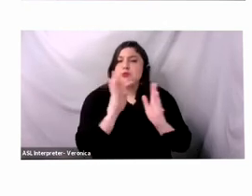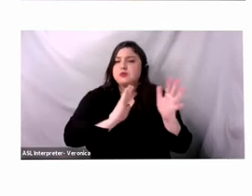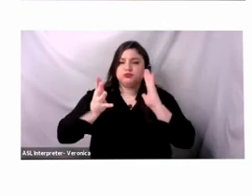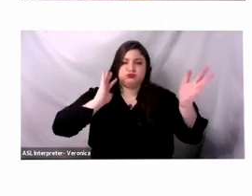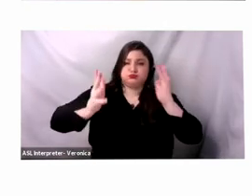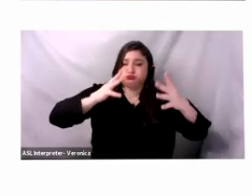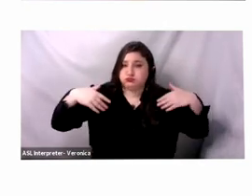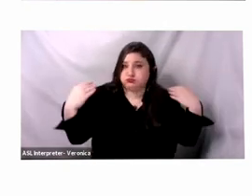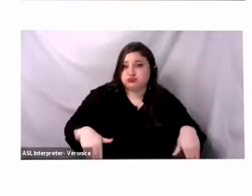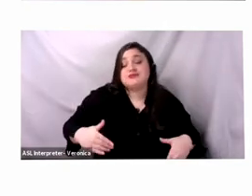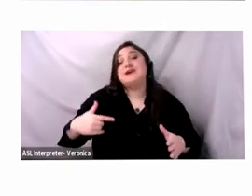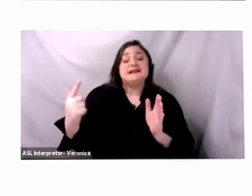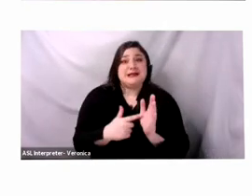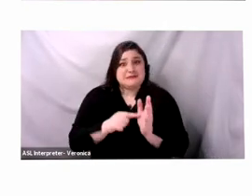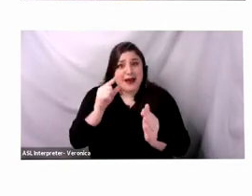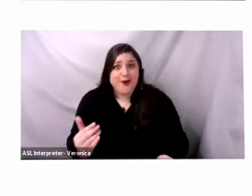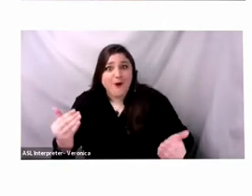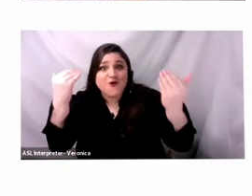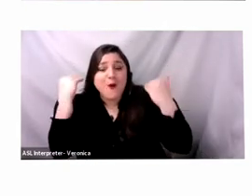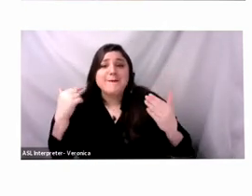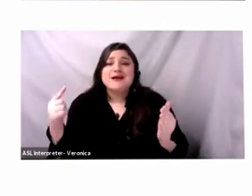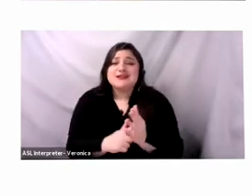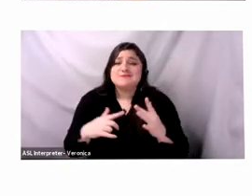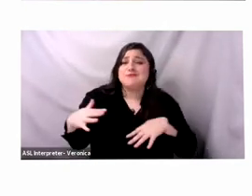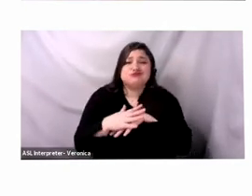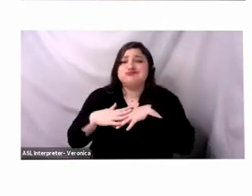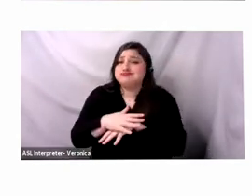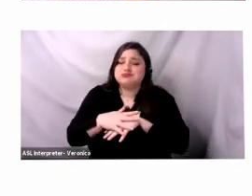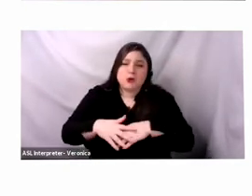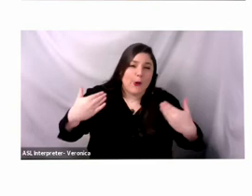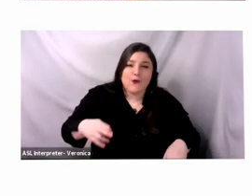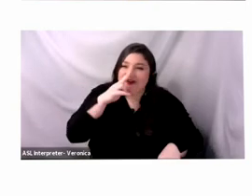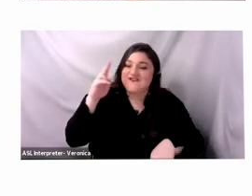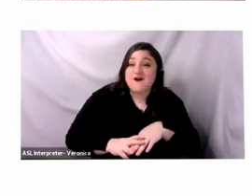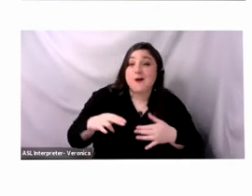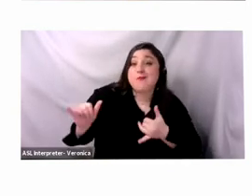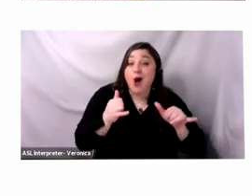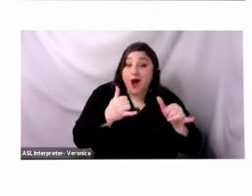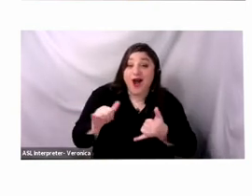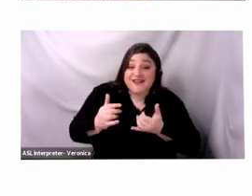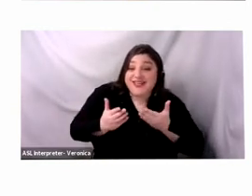it's the best party you've ever been to. Here's a bird's eye view of Cantamanto so that